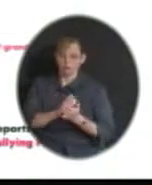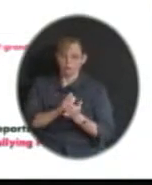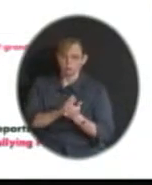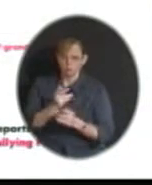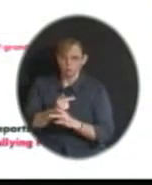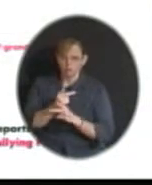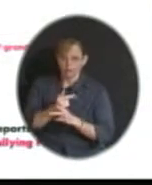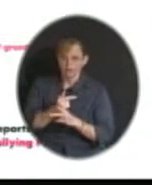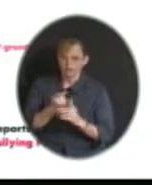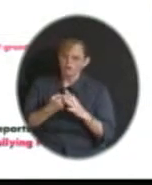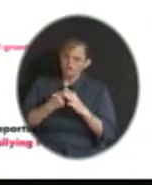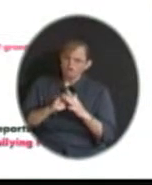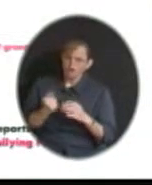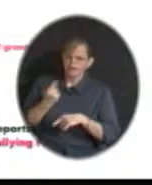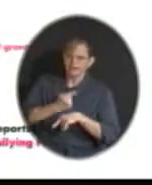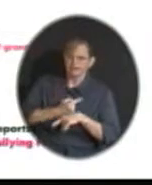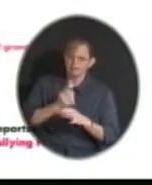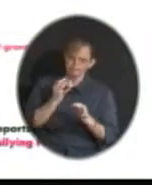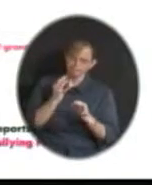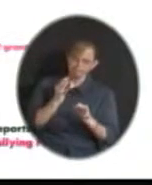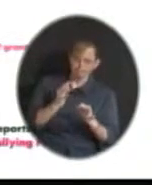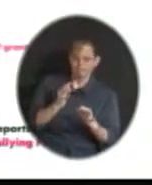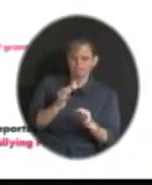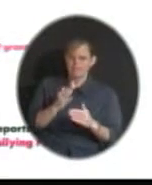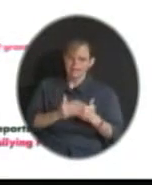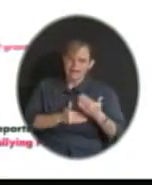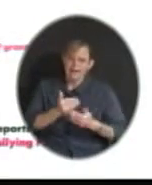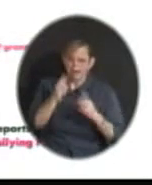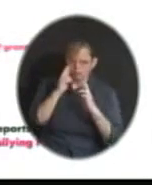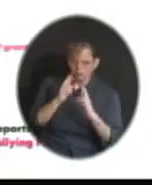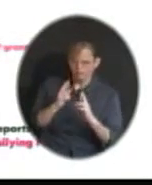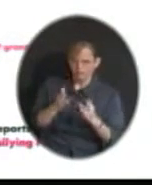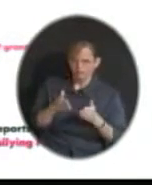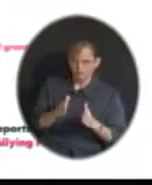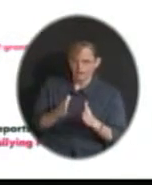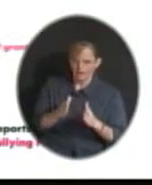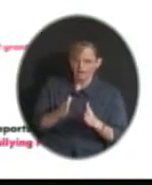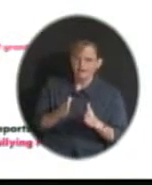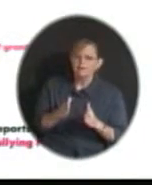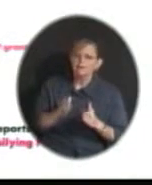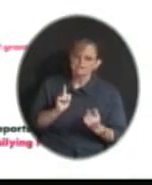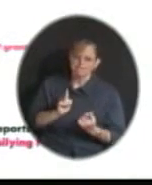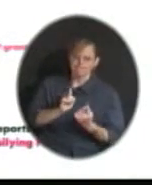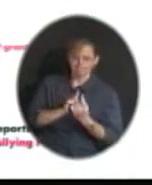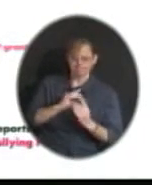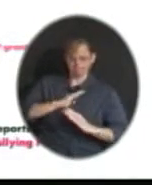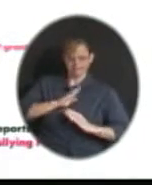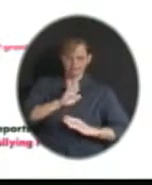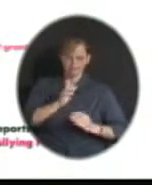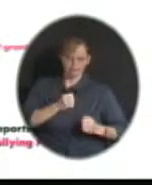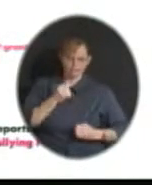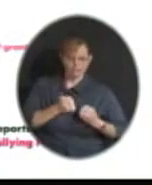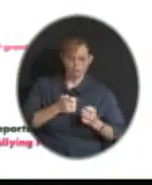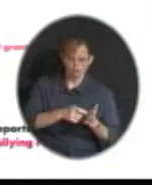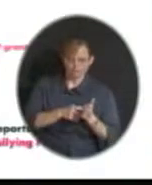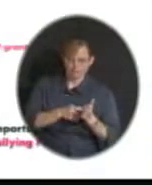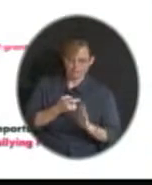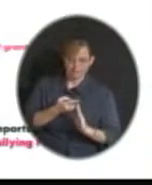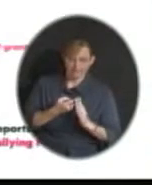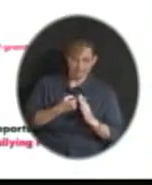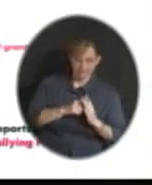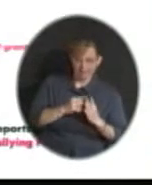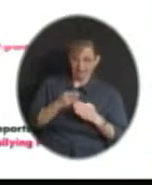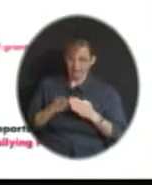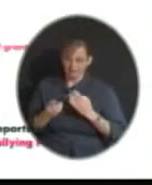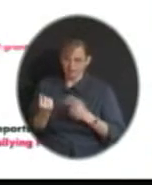starting the day off right in a kind and respectful manner, meeting some of their emotional needs at the beginning and the end of the school day. And First Student has made contact